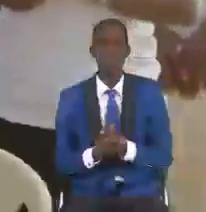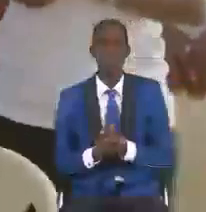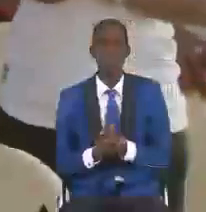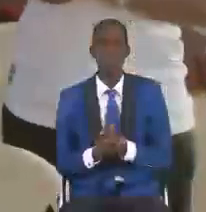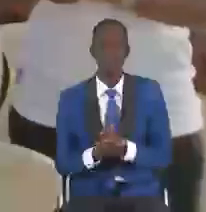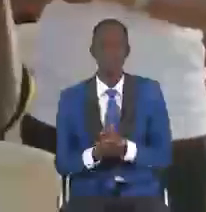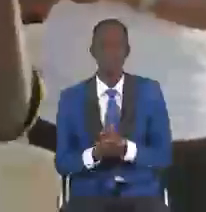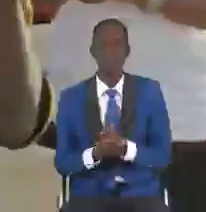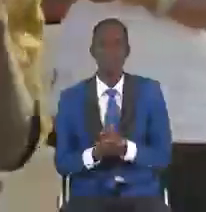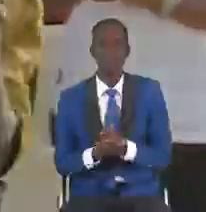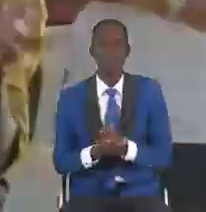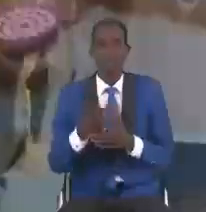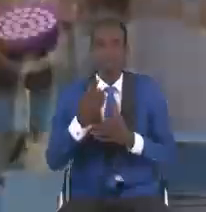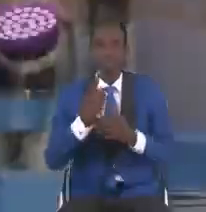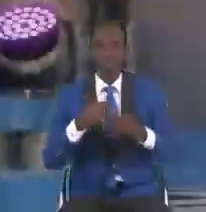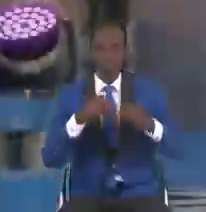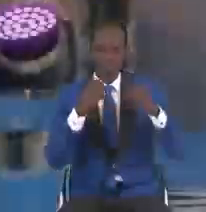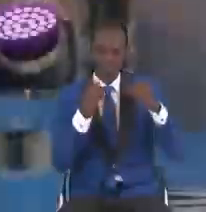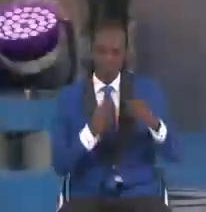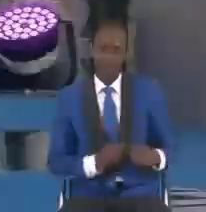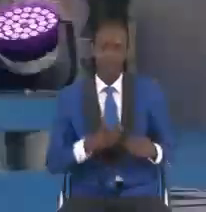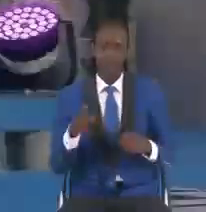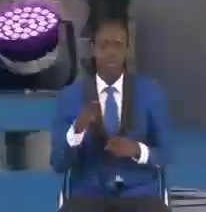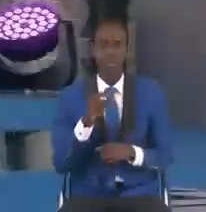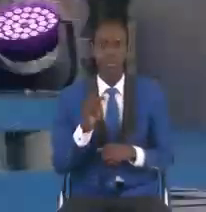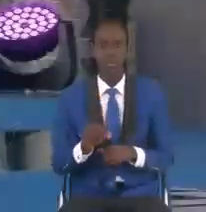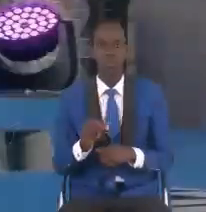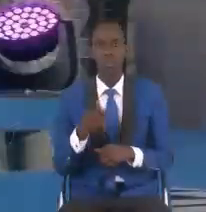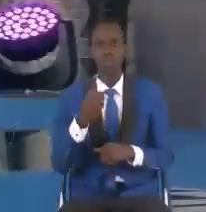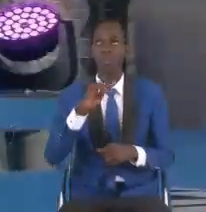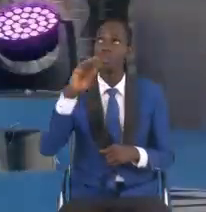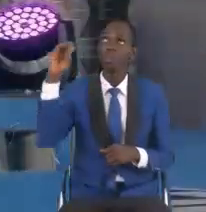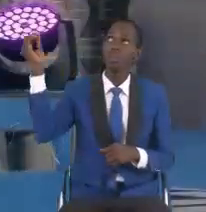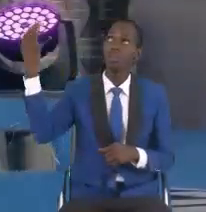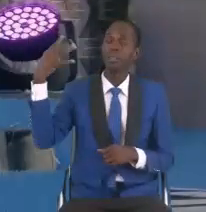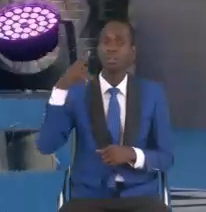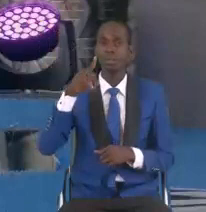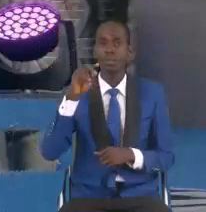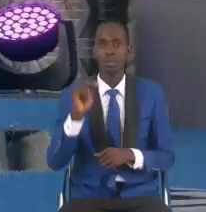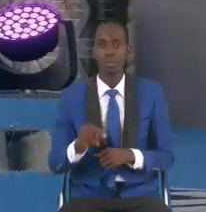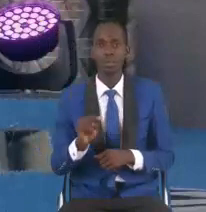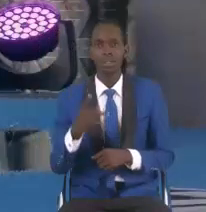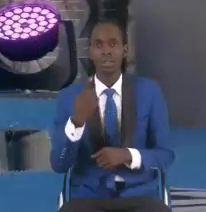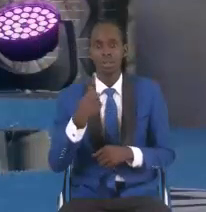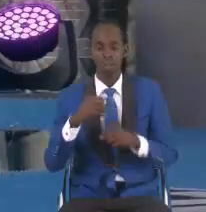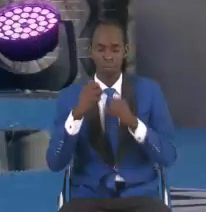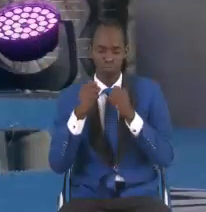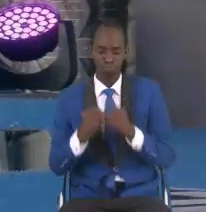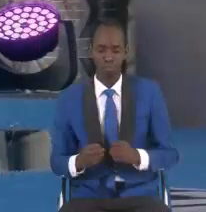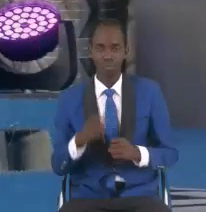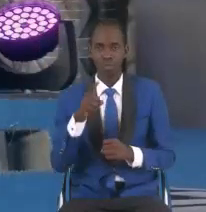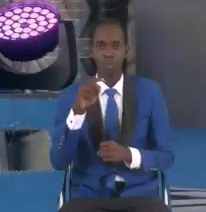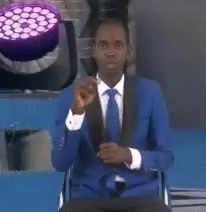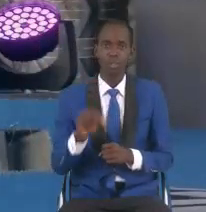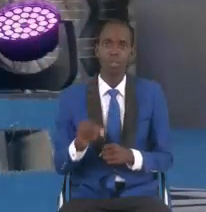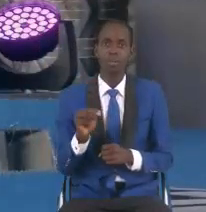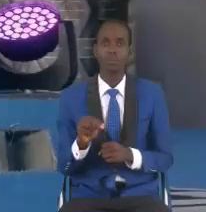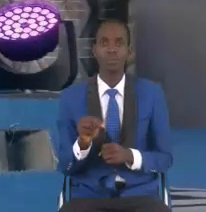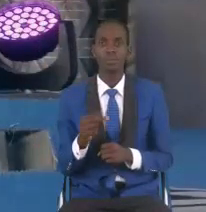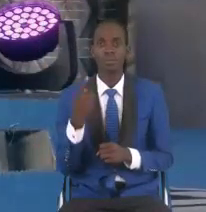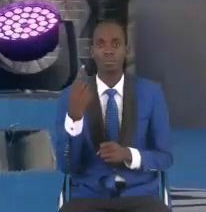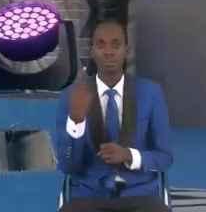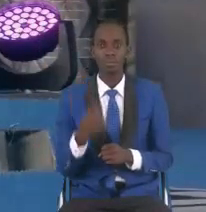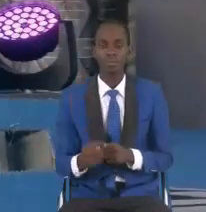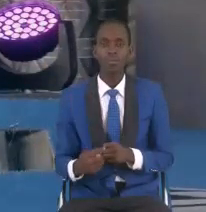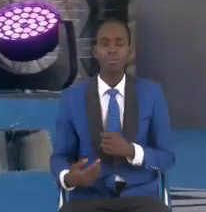The strength you need, the grace you need, the power you need, the